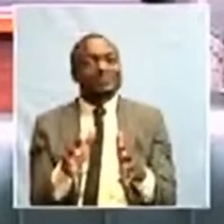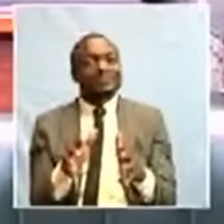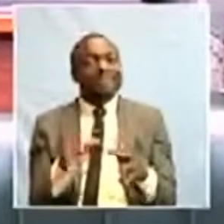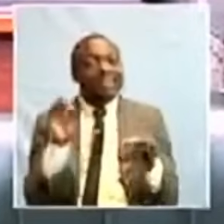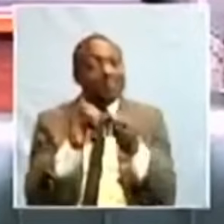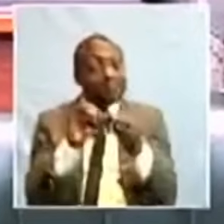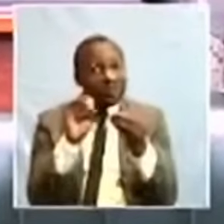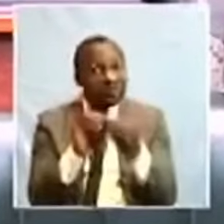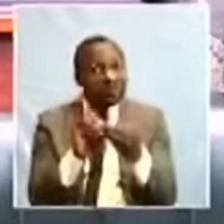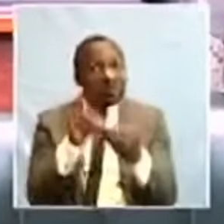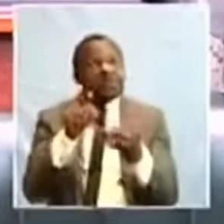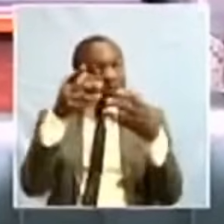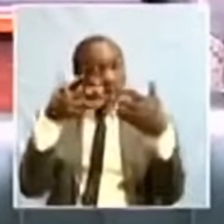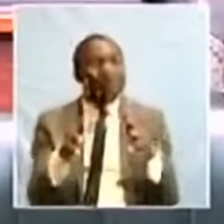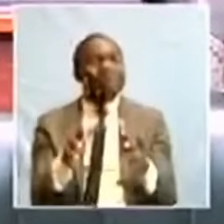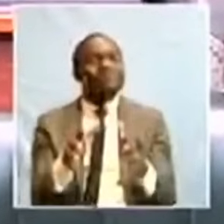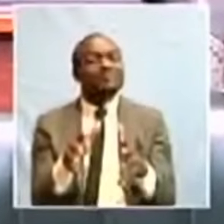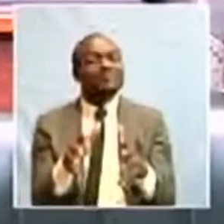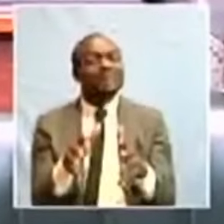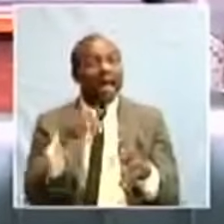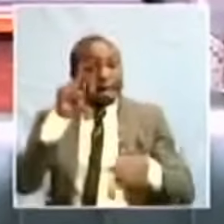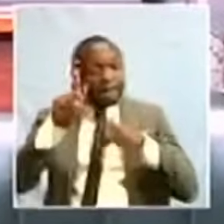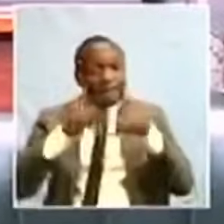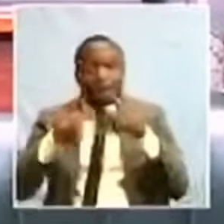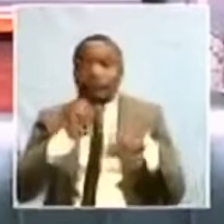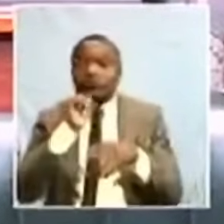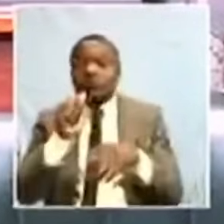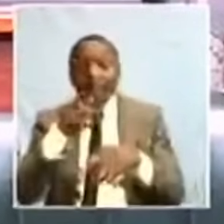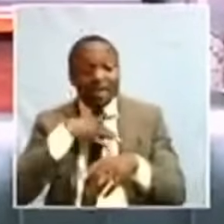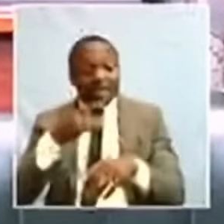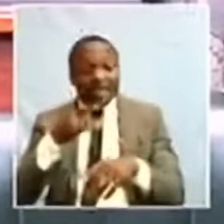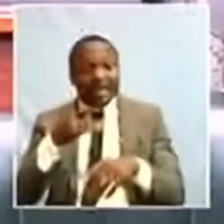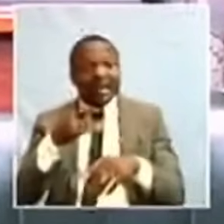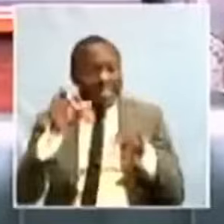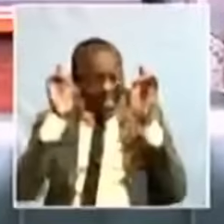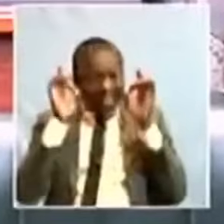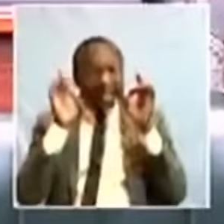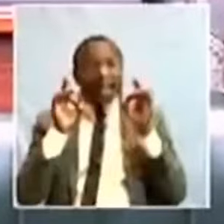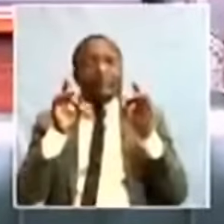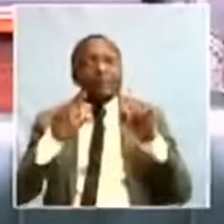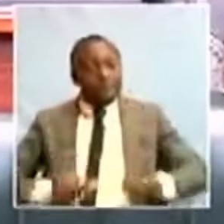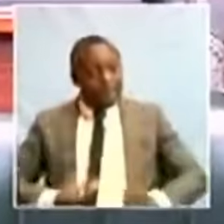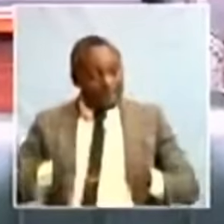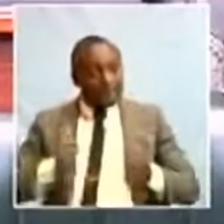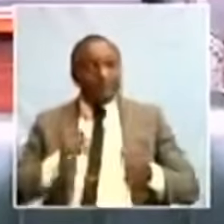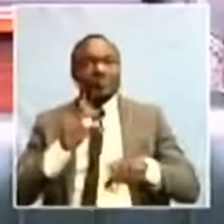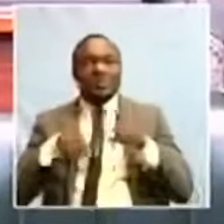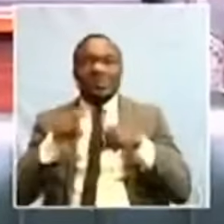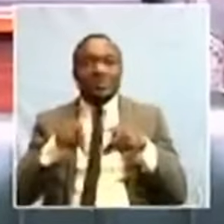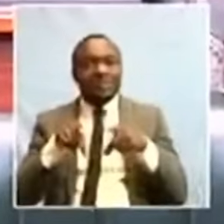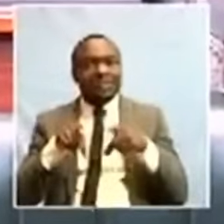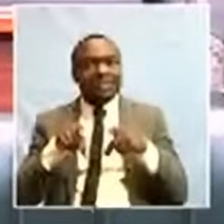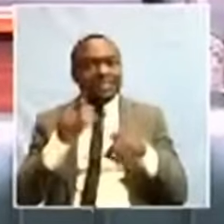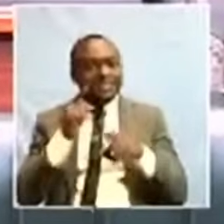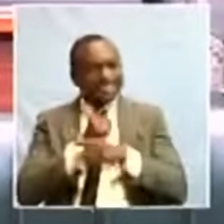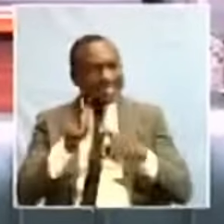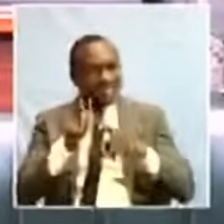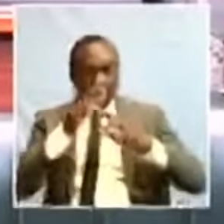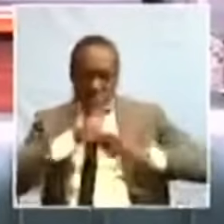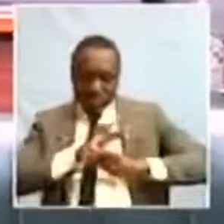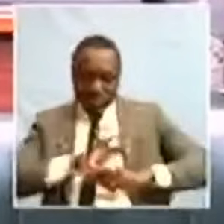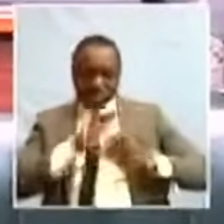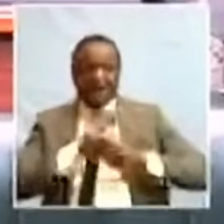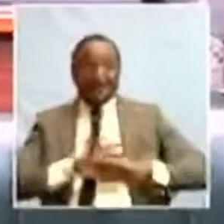The more you lose. People don't like bitter people. So relax and enjoy